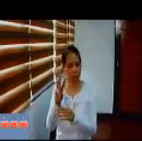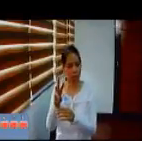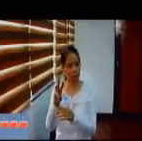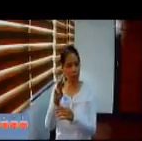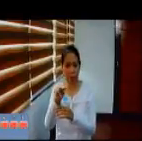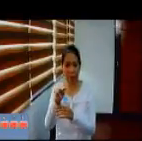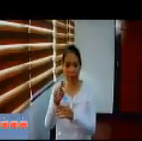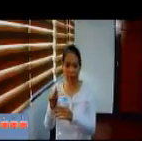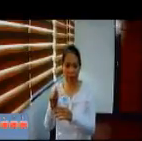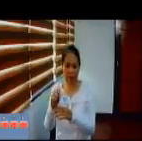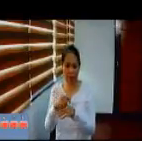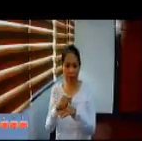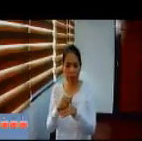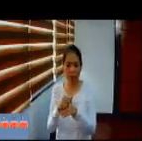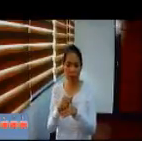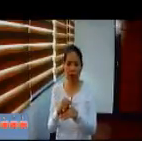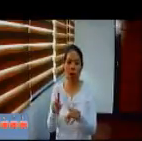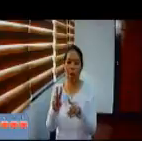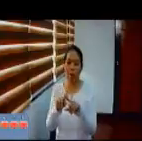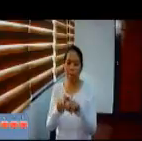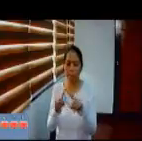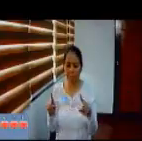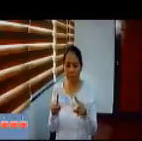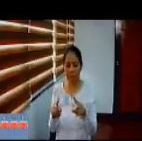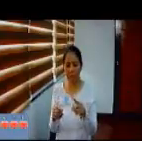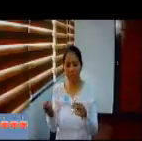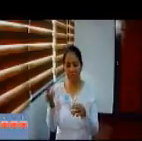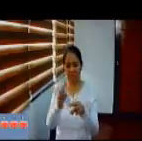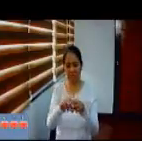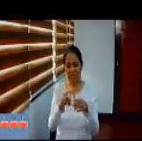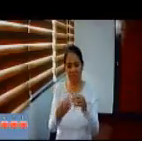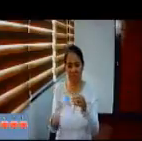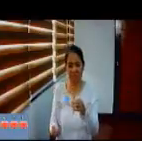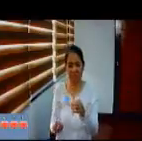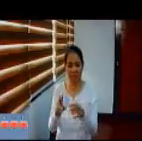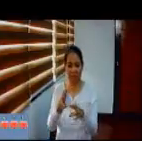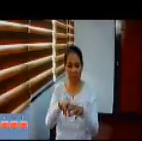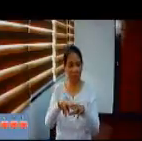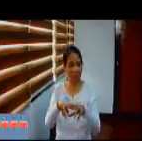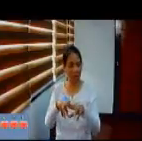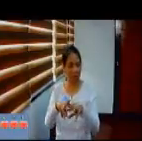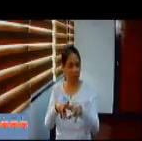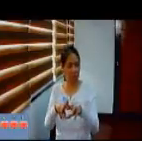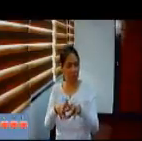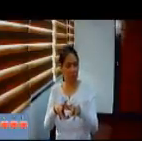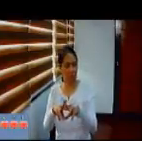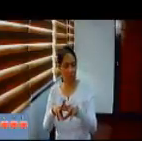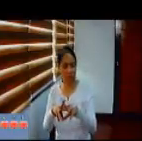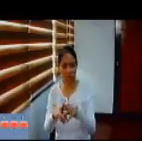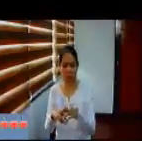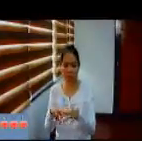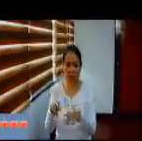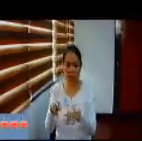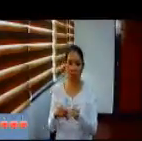all of that is going to be obliterated and brought back to 1.5 metric tons per hectare.